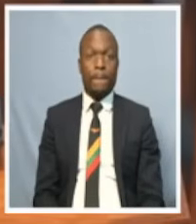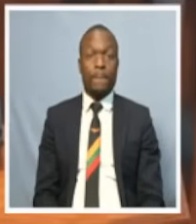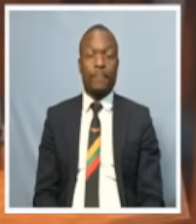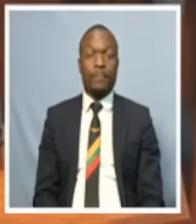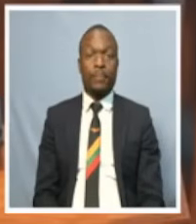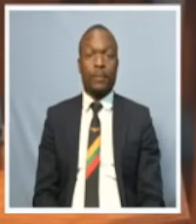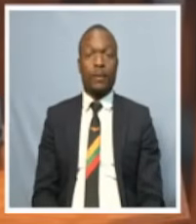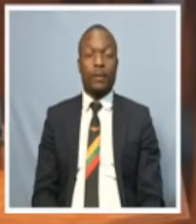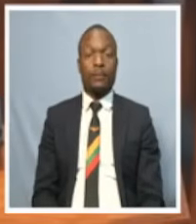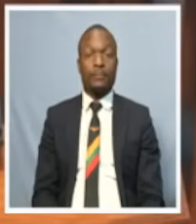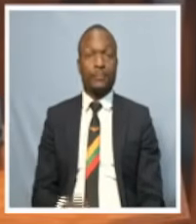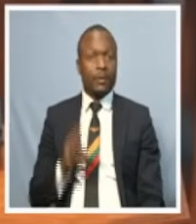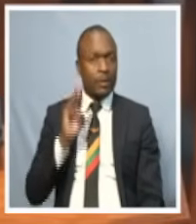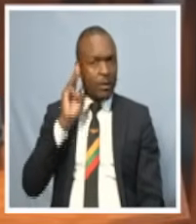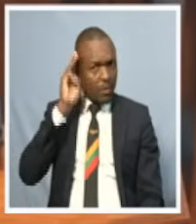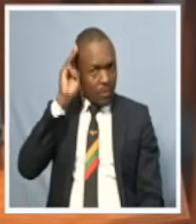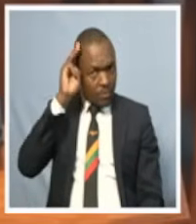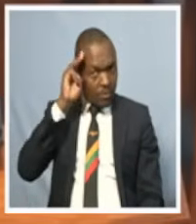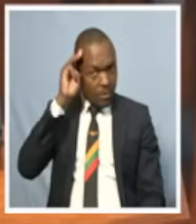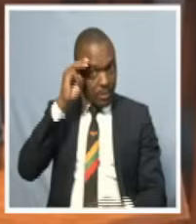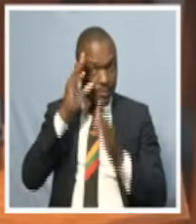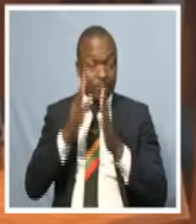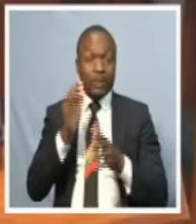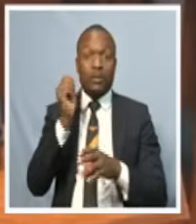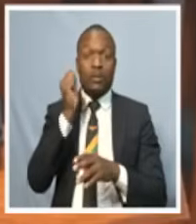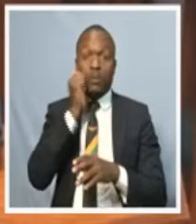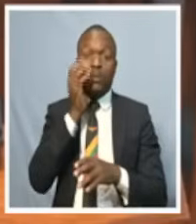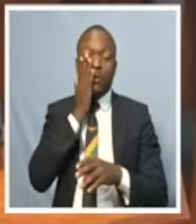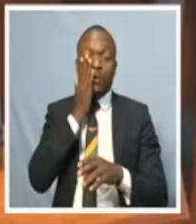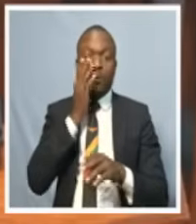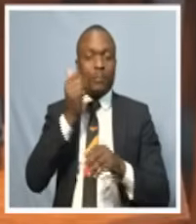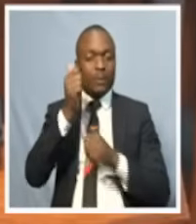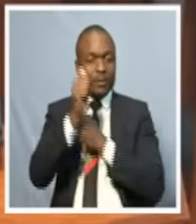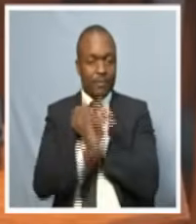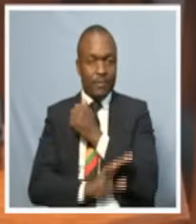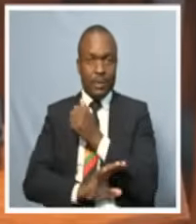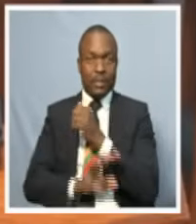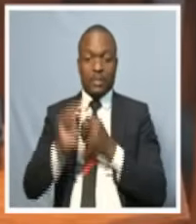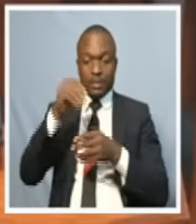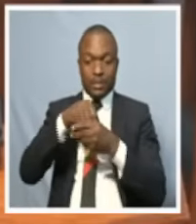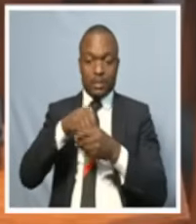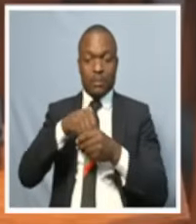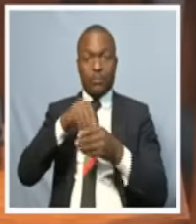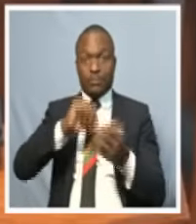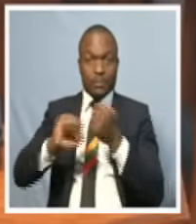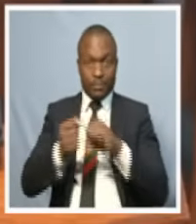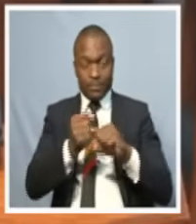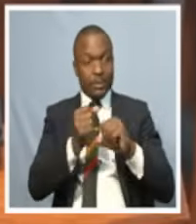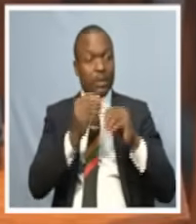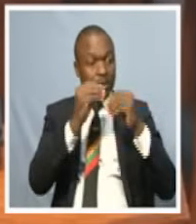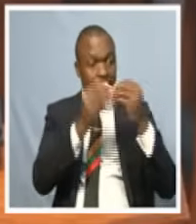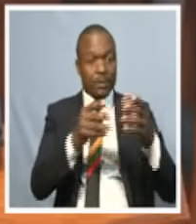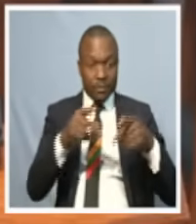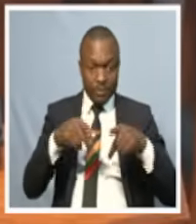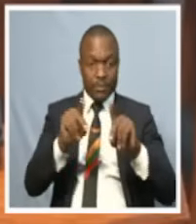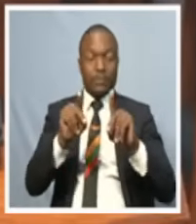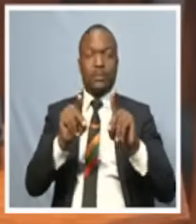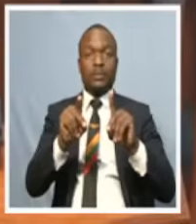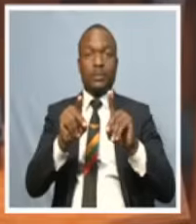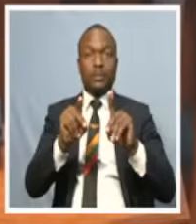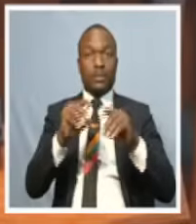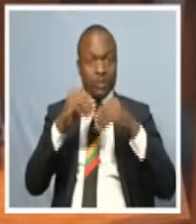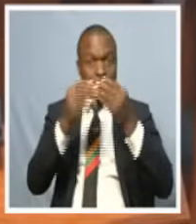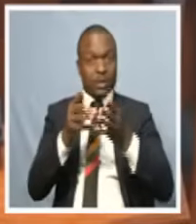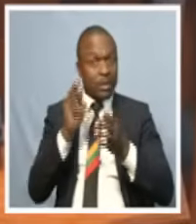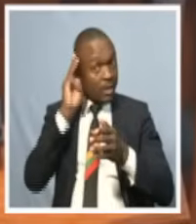I have permitted the Honorable Minister of Home Affairs and Internal Security to present a ministerial statement.